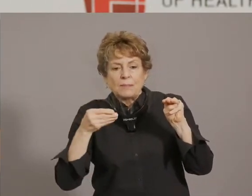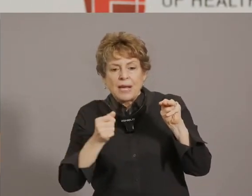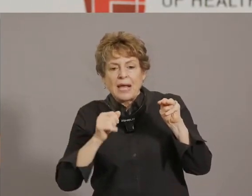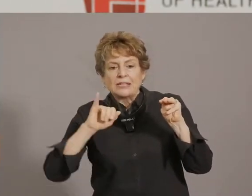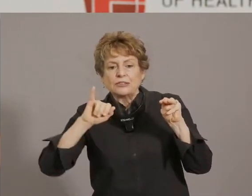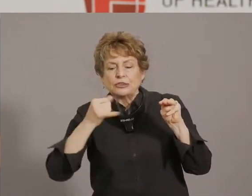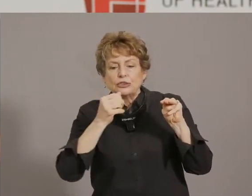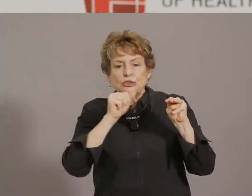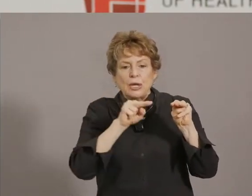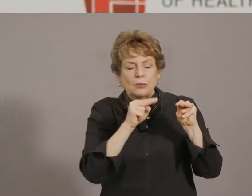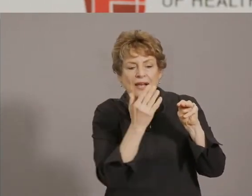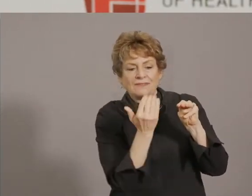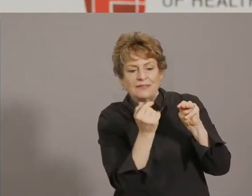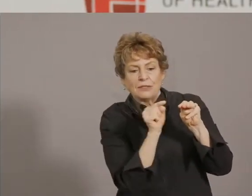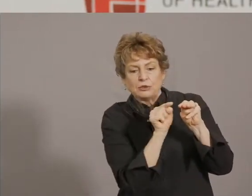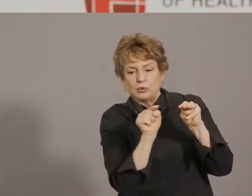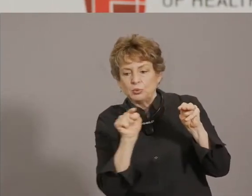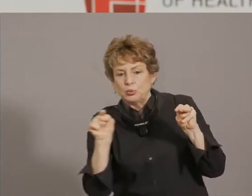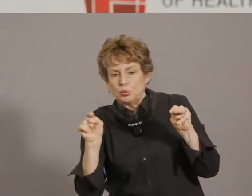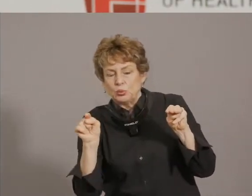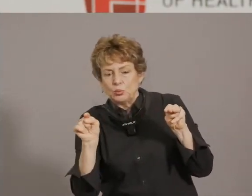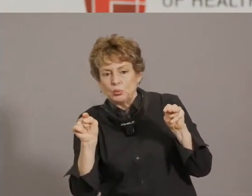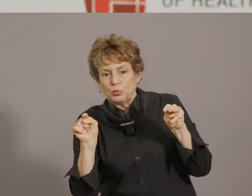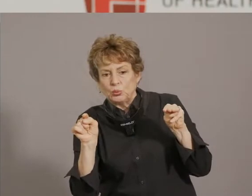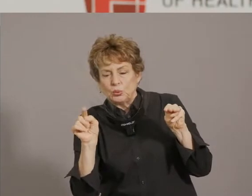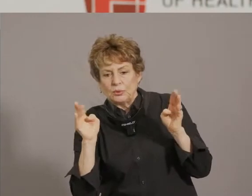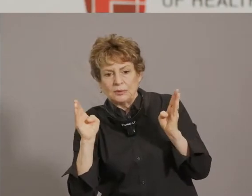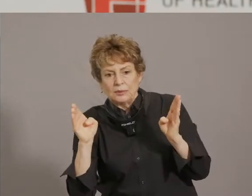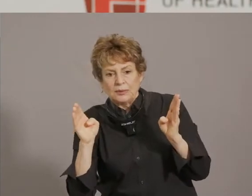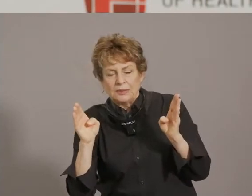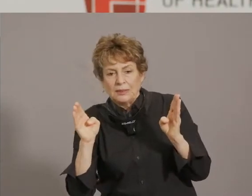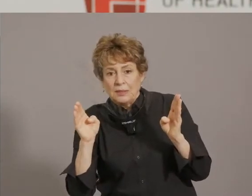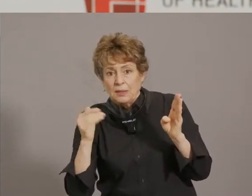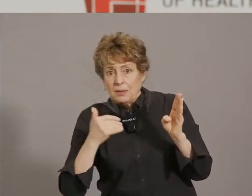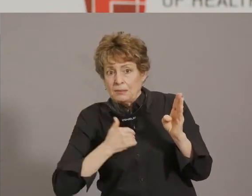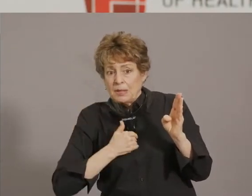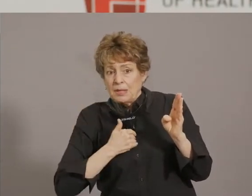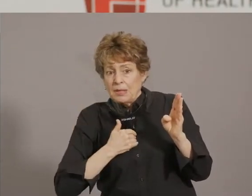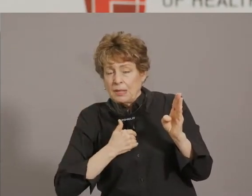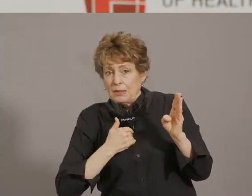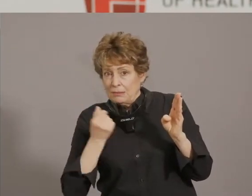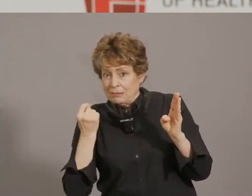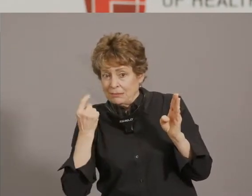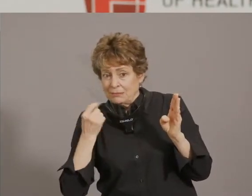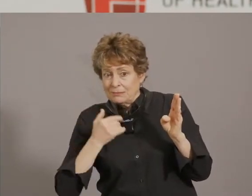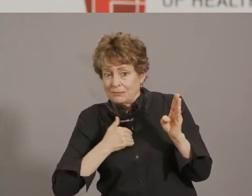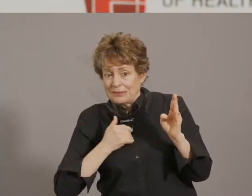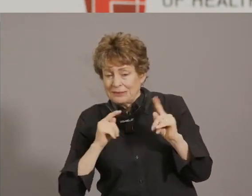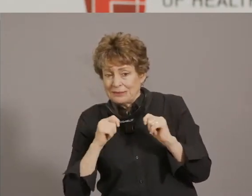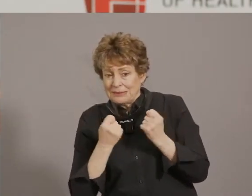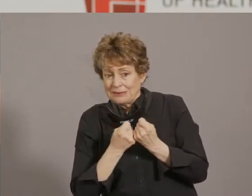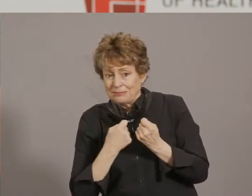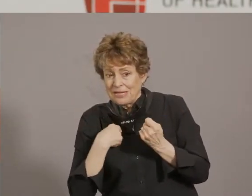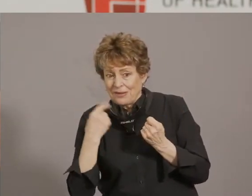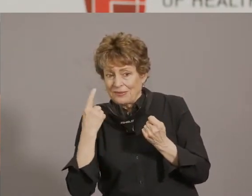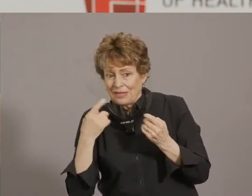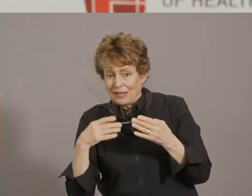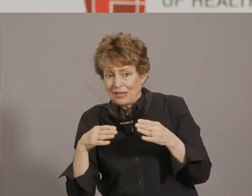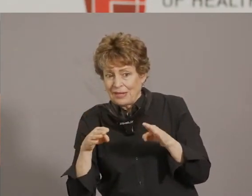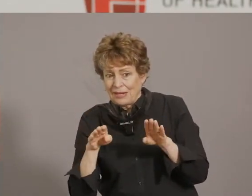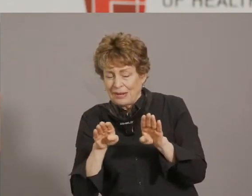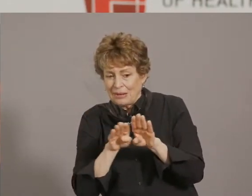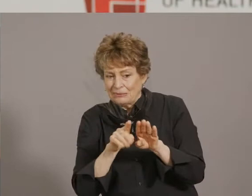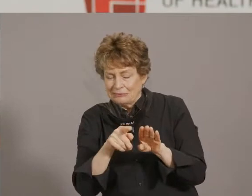my team was trying to do was, as they were saying that they thought that they were going to have to shut down those services, was to quickly get